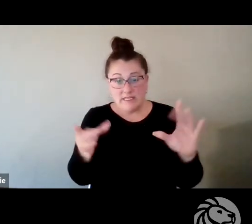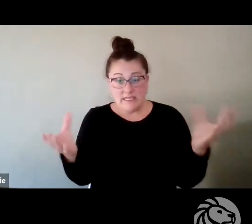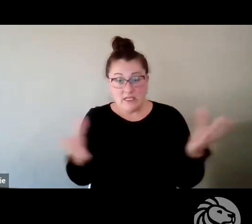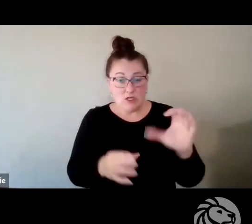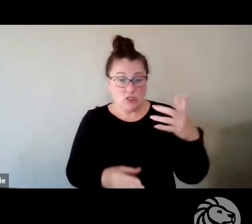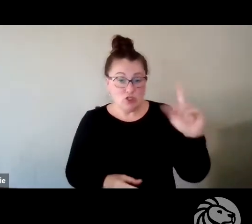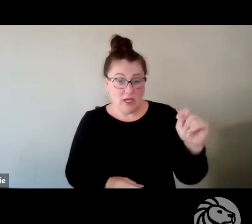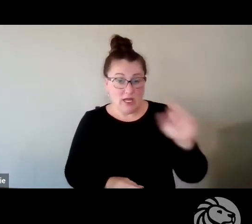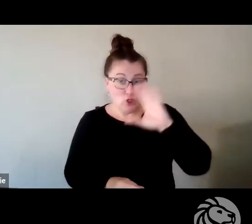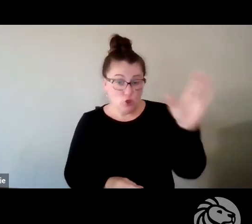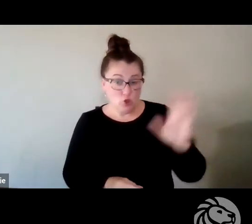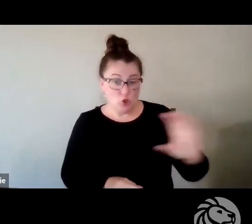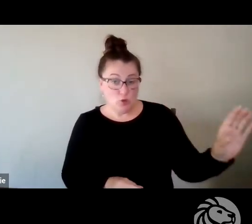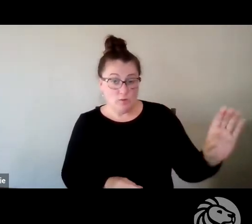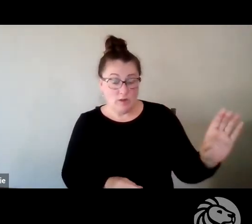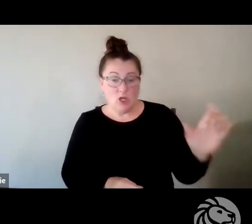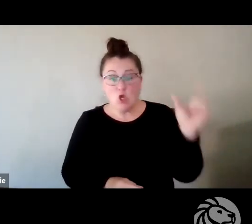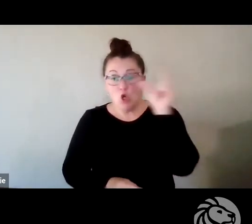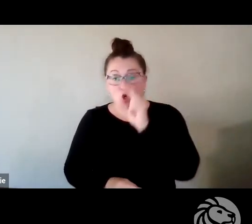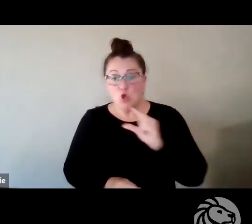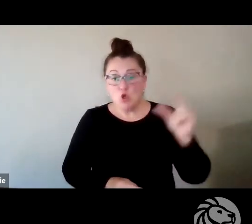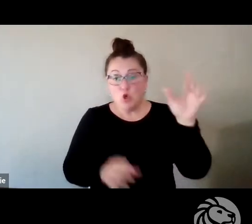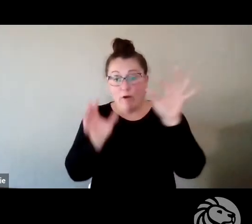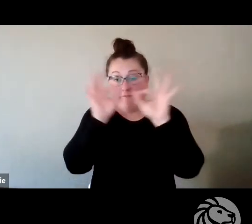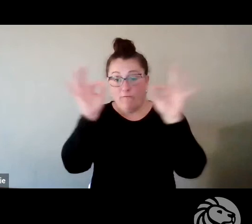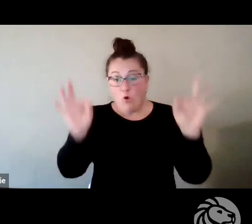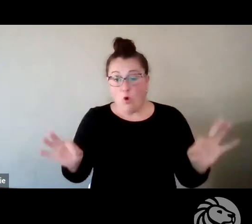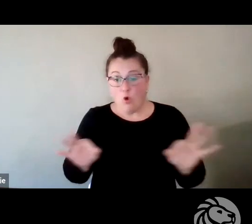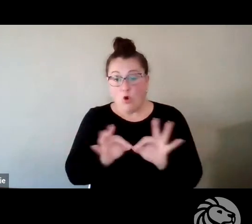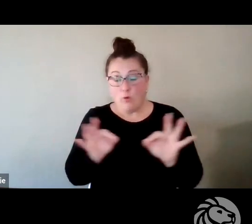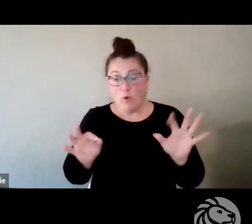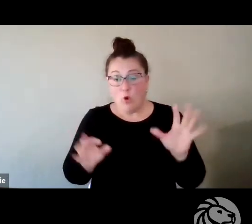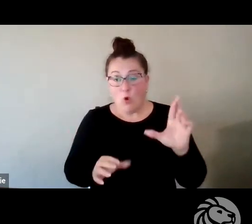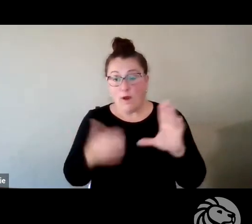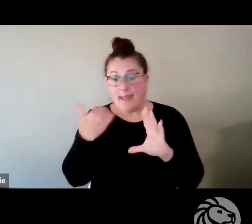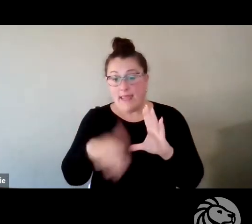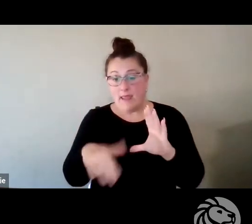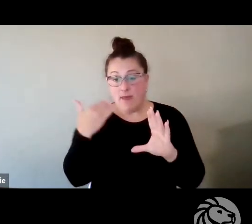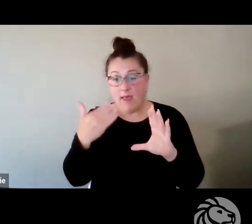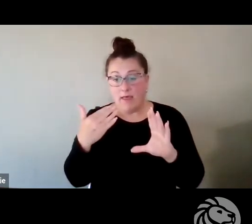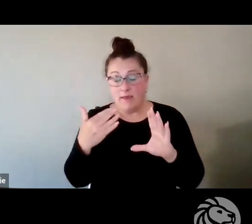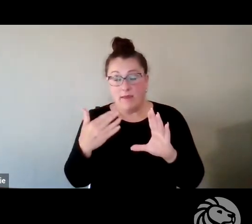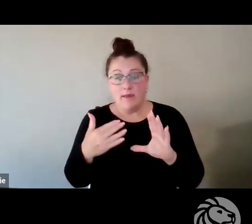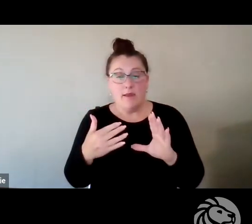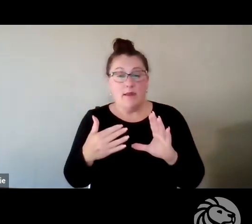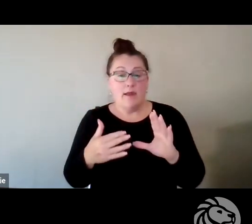Zoom through Google form or by emailing